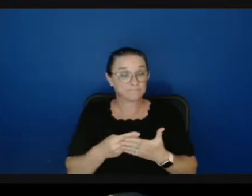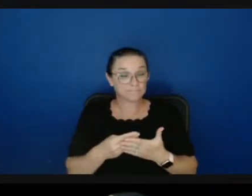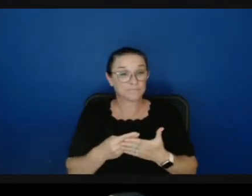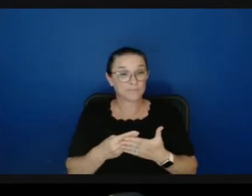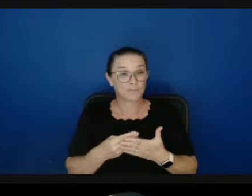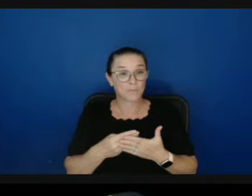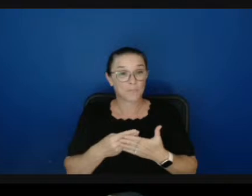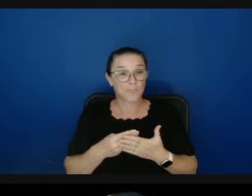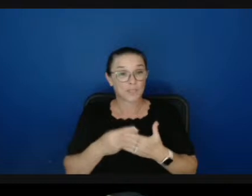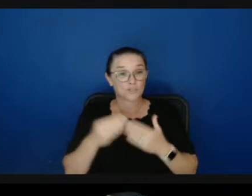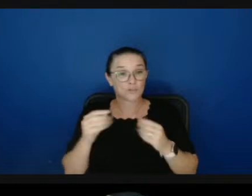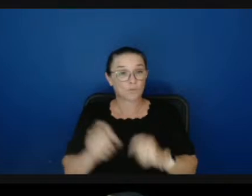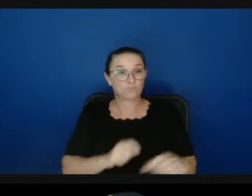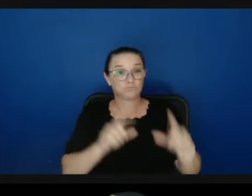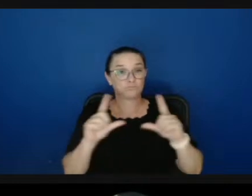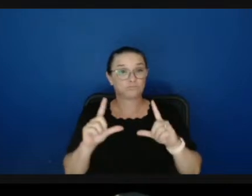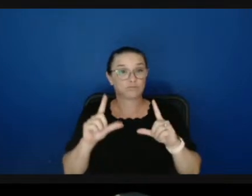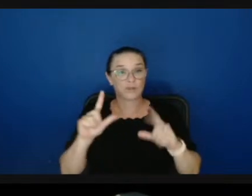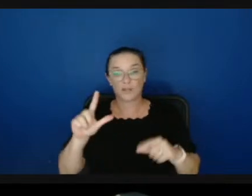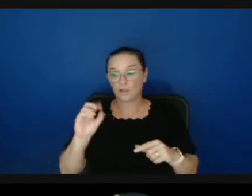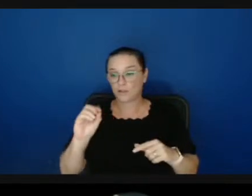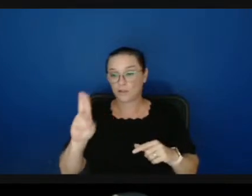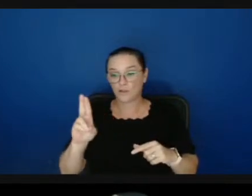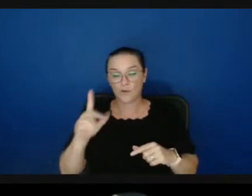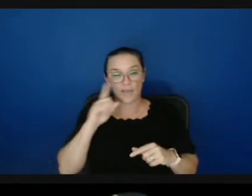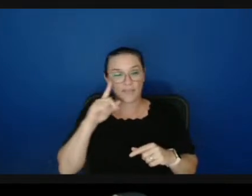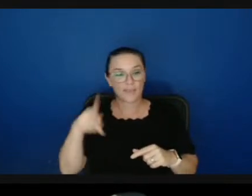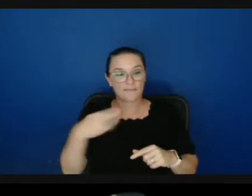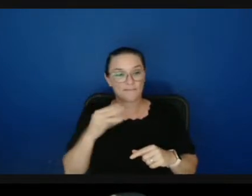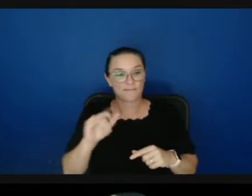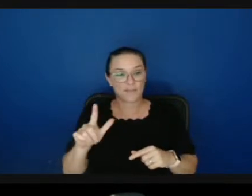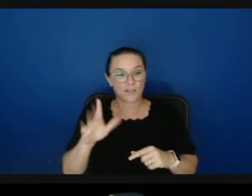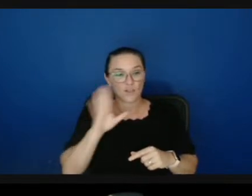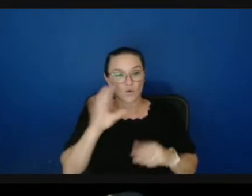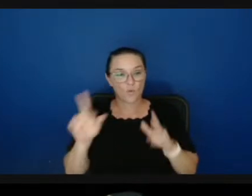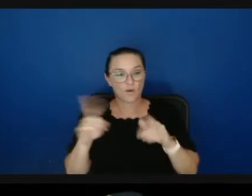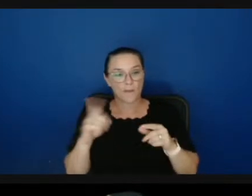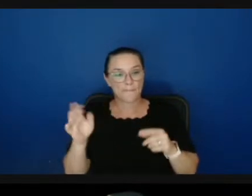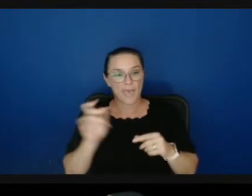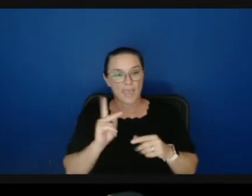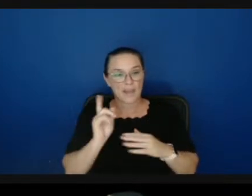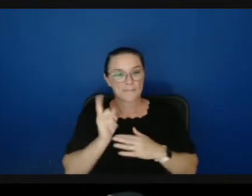Lou. So, Phil, I think you'll be rejoining us momentarily, and we'll bring on Lou now.